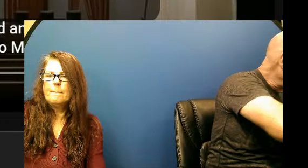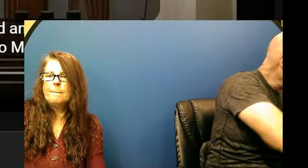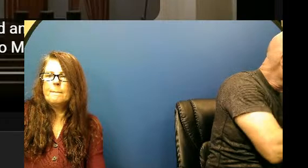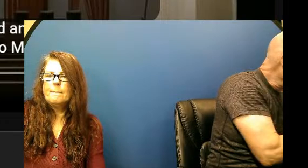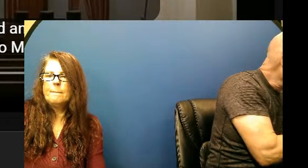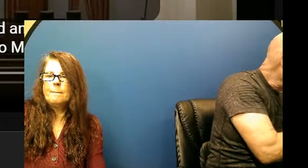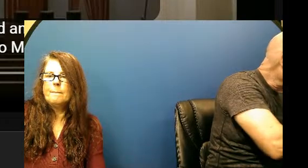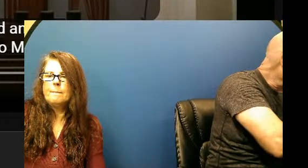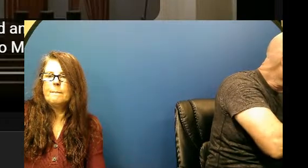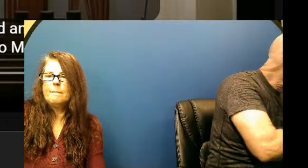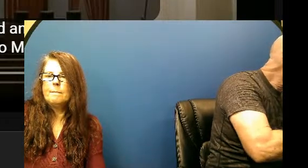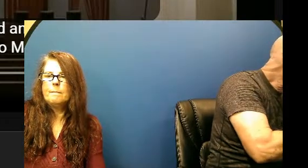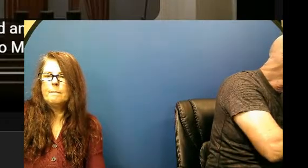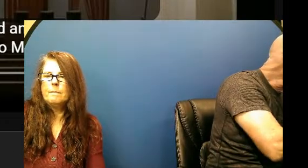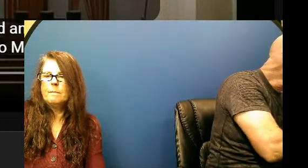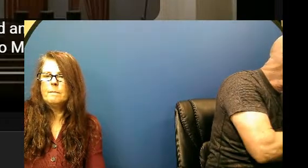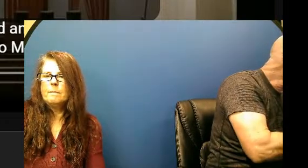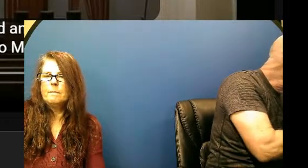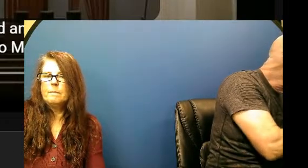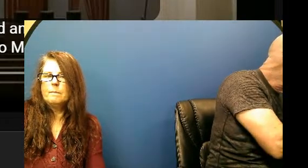that what remains is,